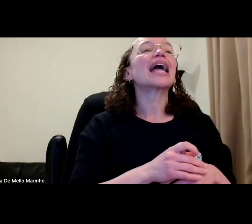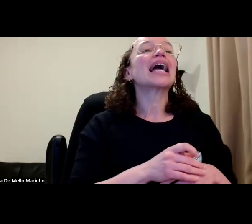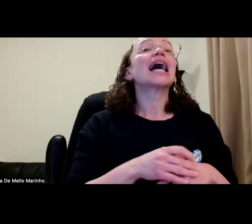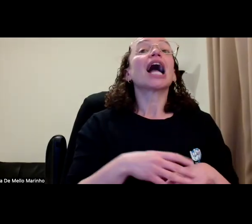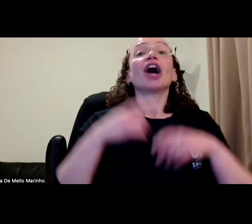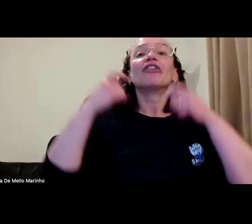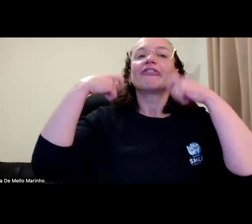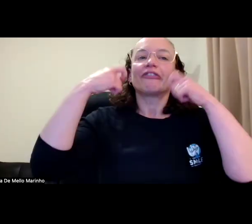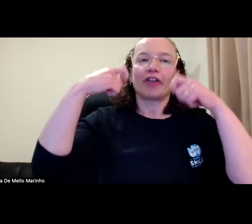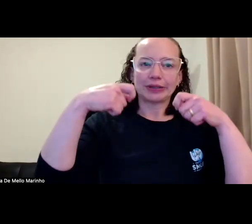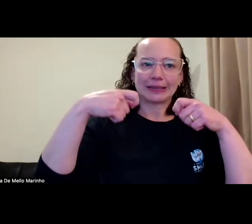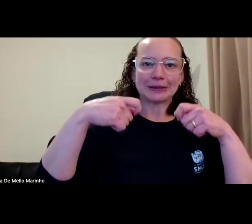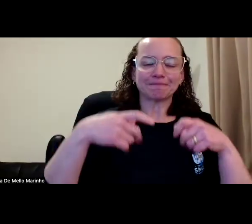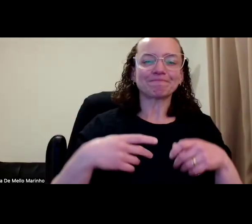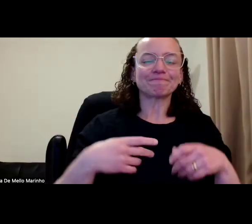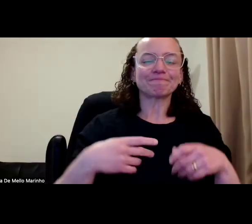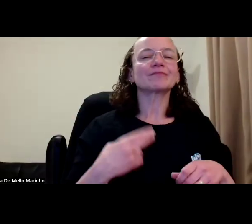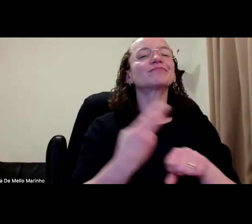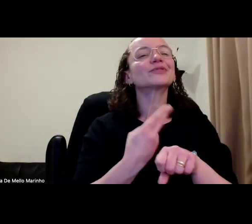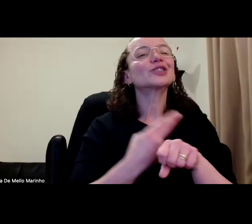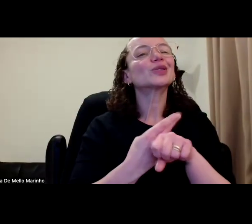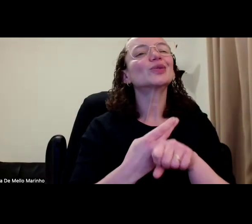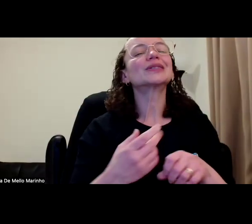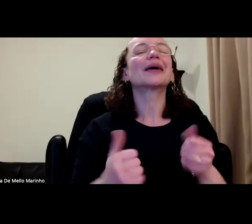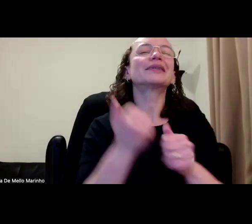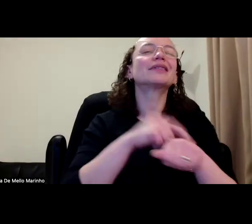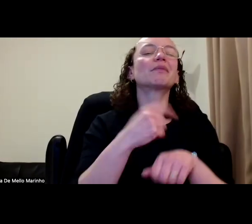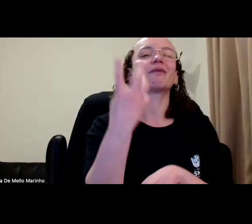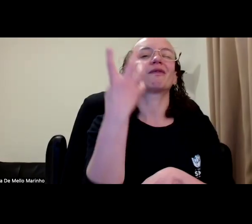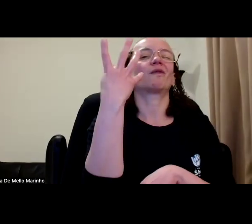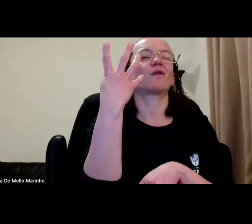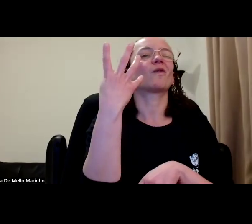You know how to sign brushing. Flossing.